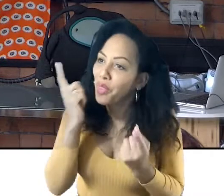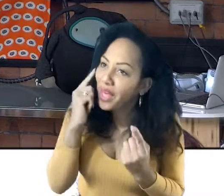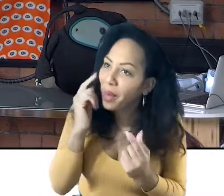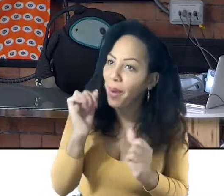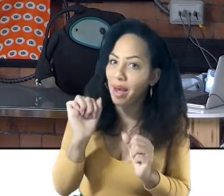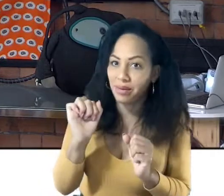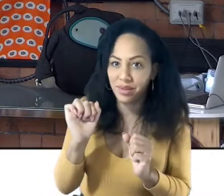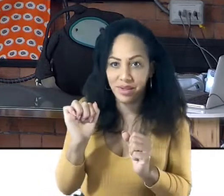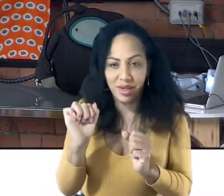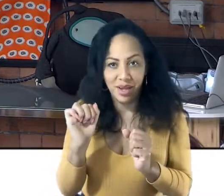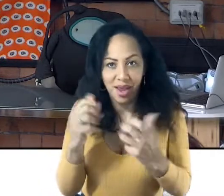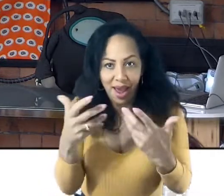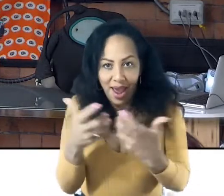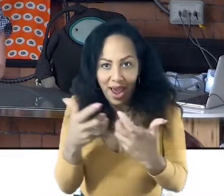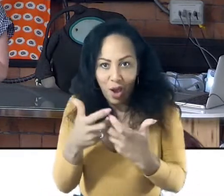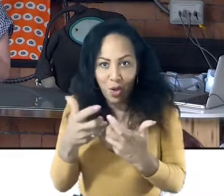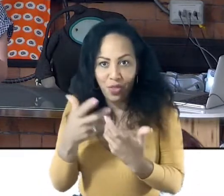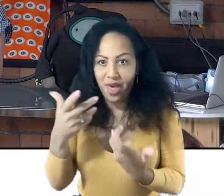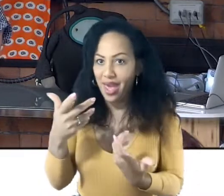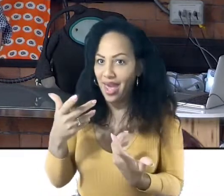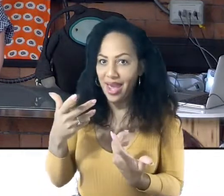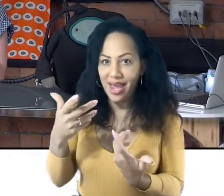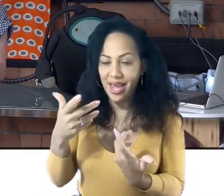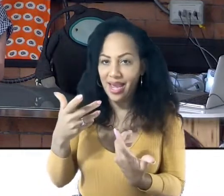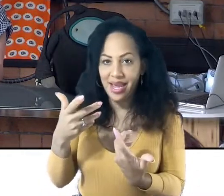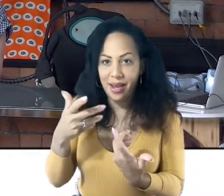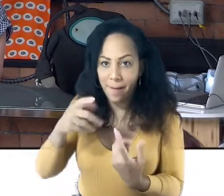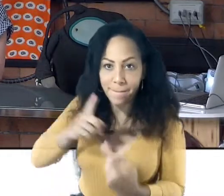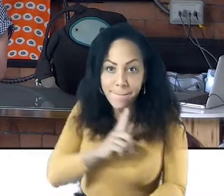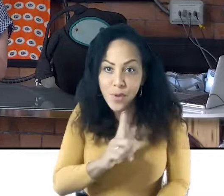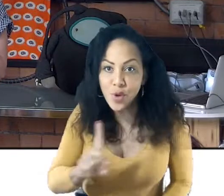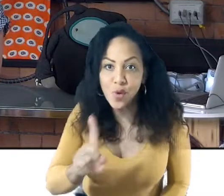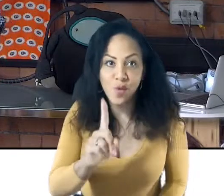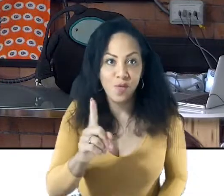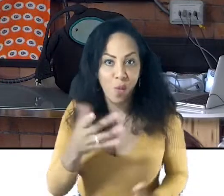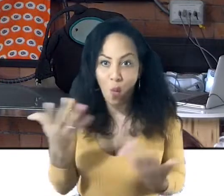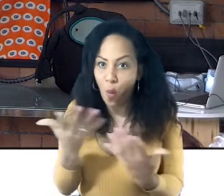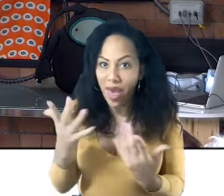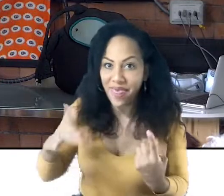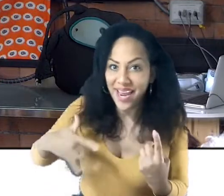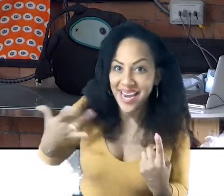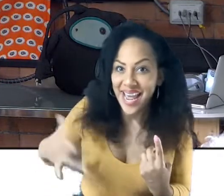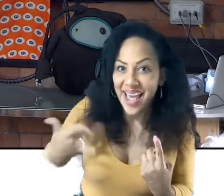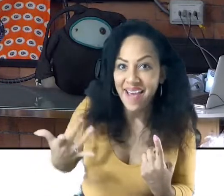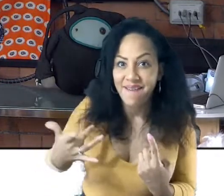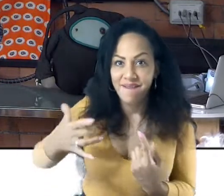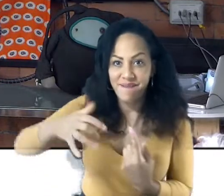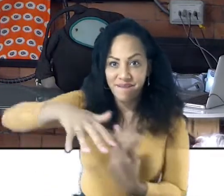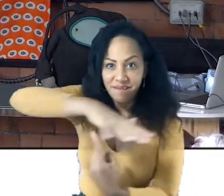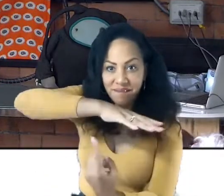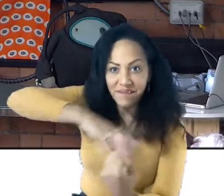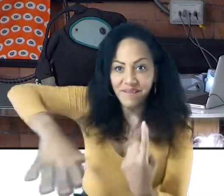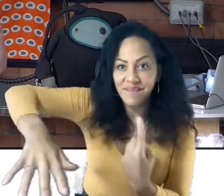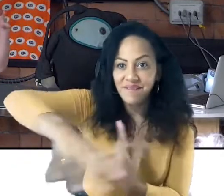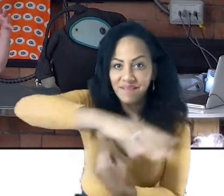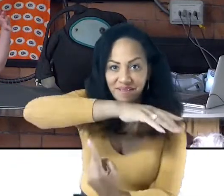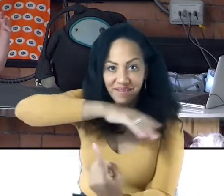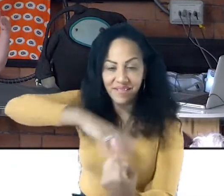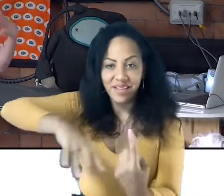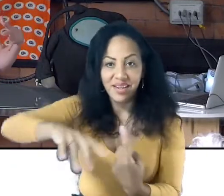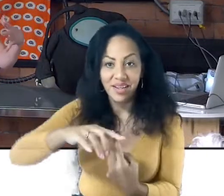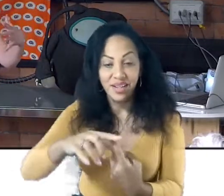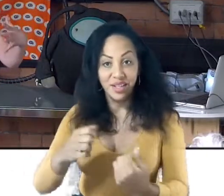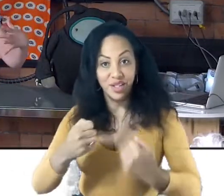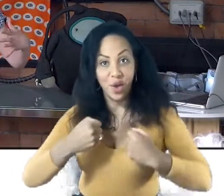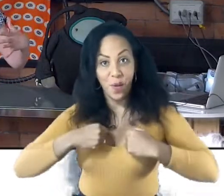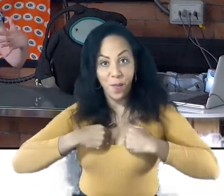the place and how they move about within their communities. And so the practice was to go down to